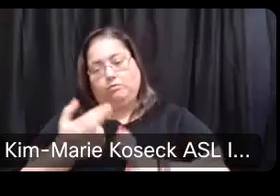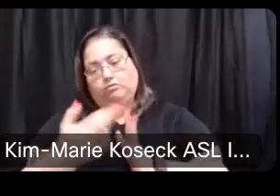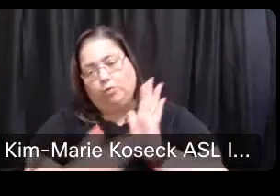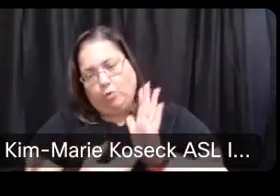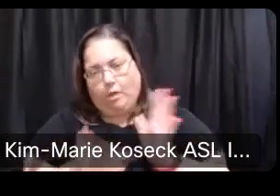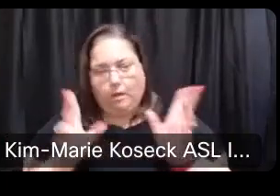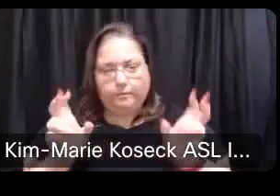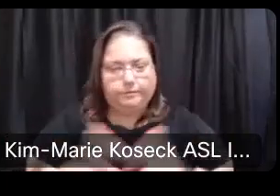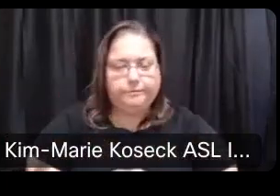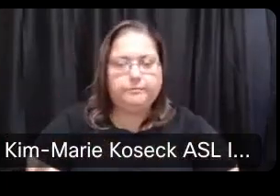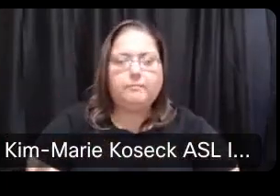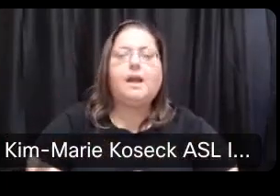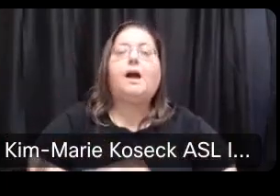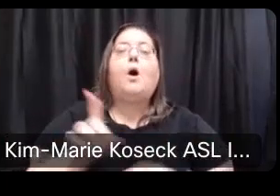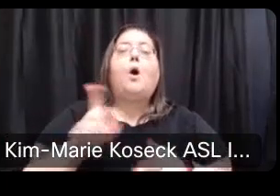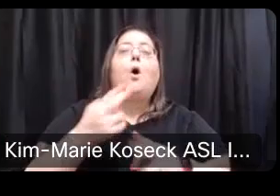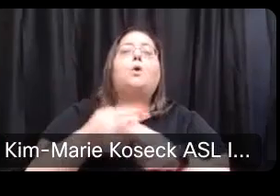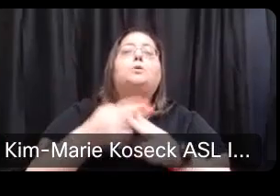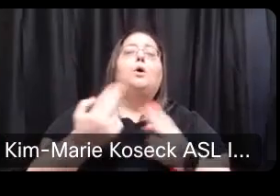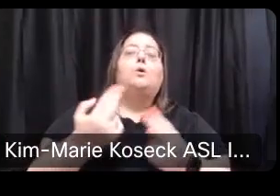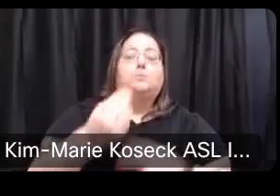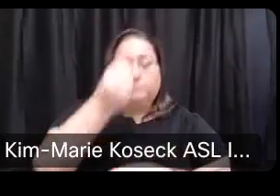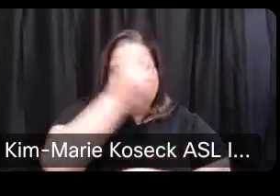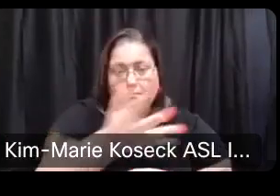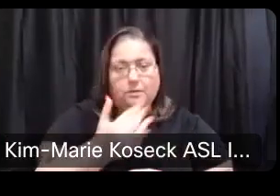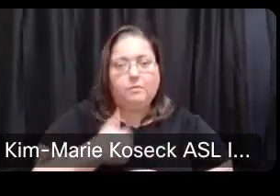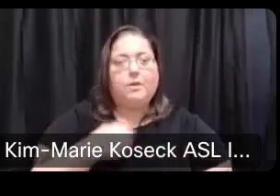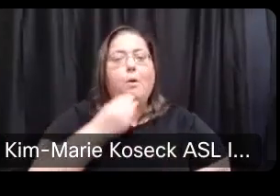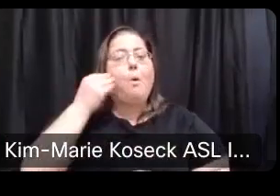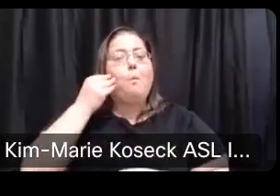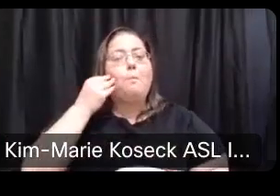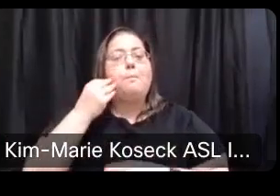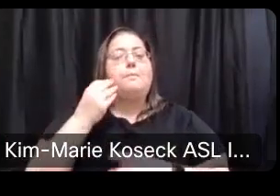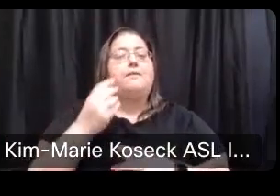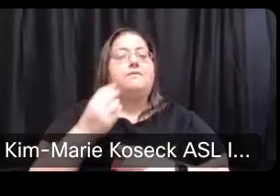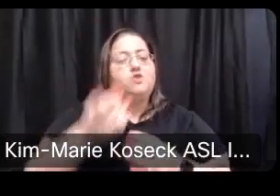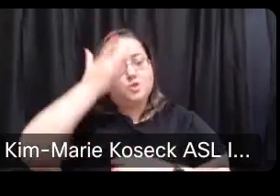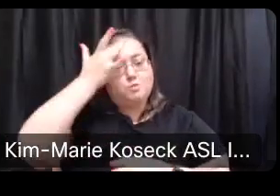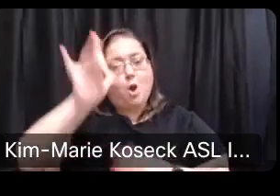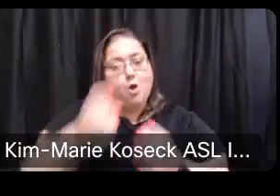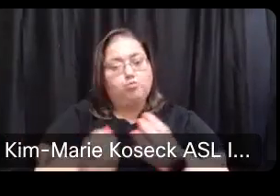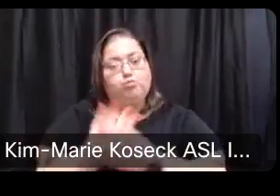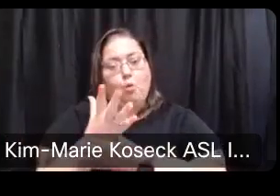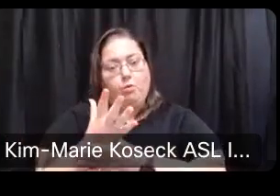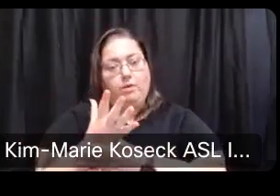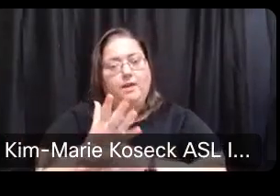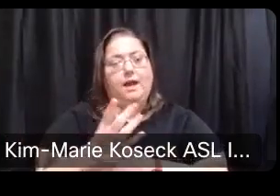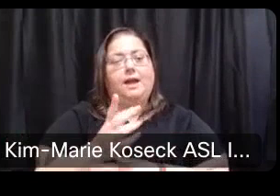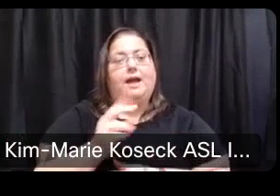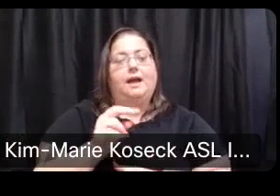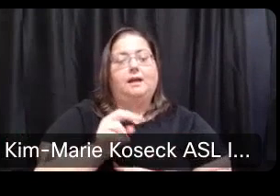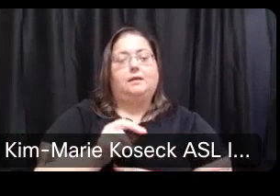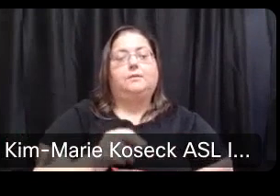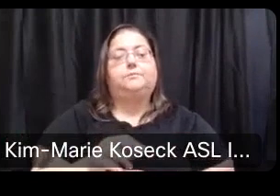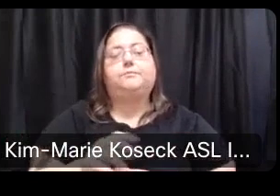I should also note that we are the home of smart growth here at OPDCI, and we have embraced